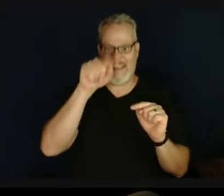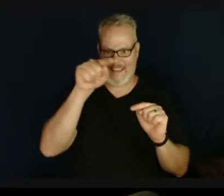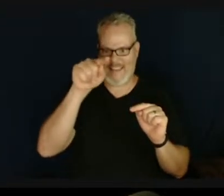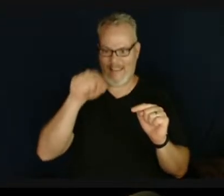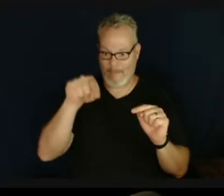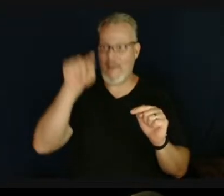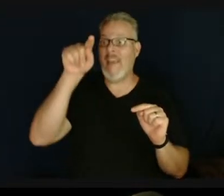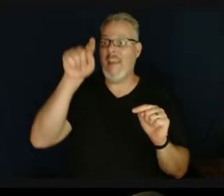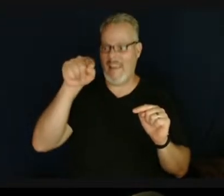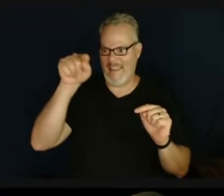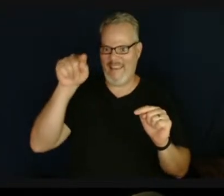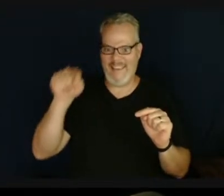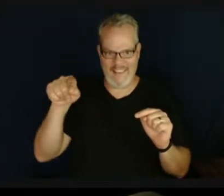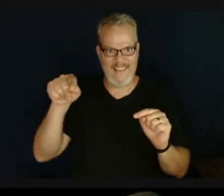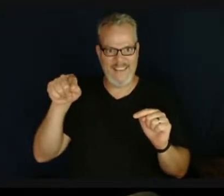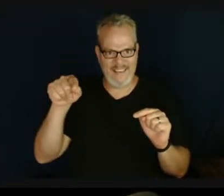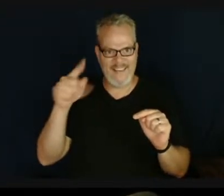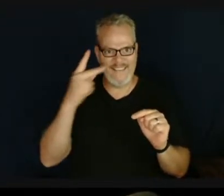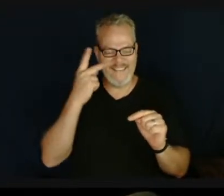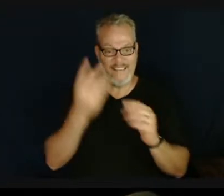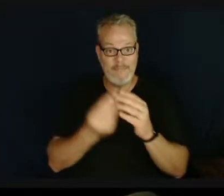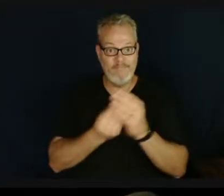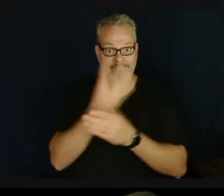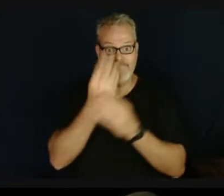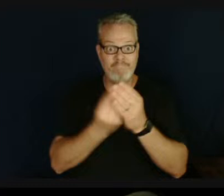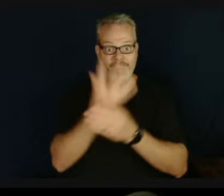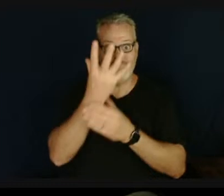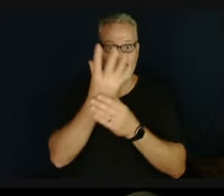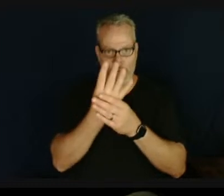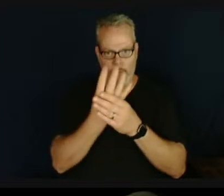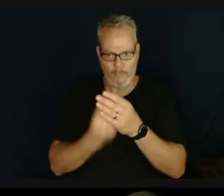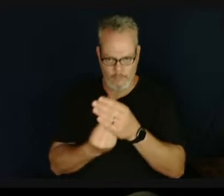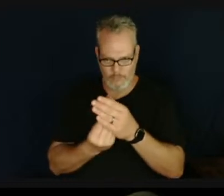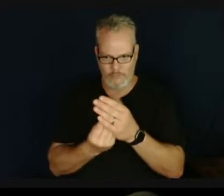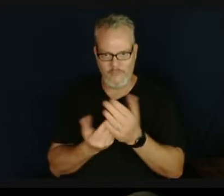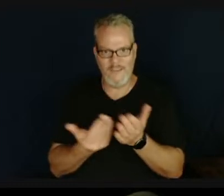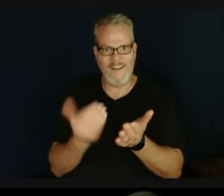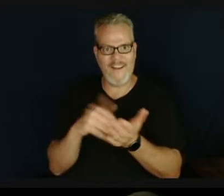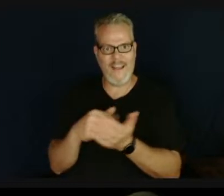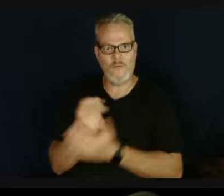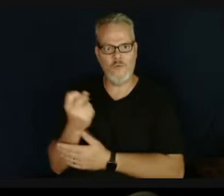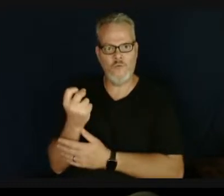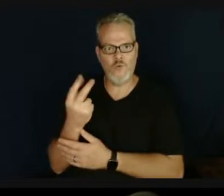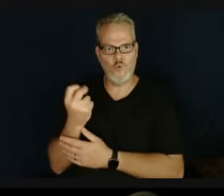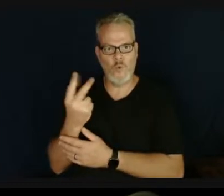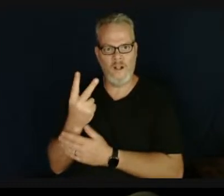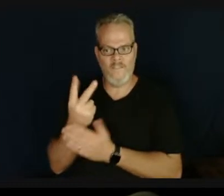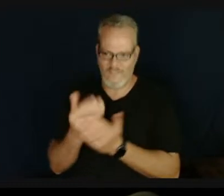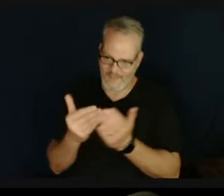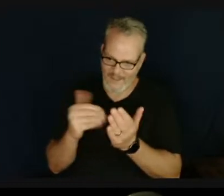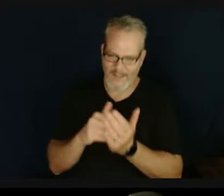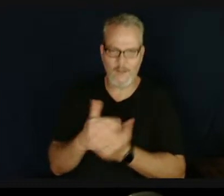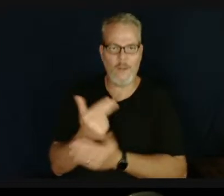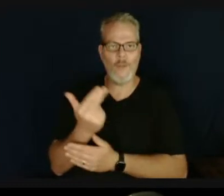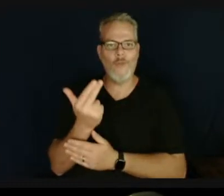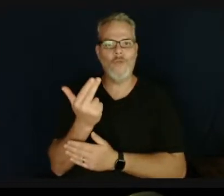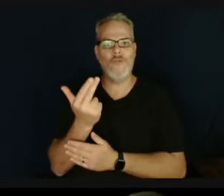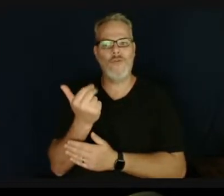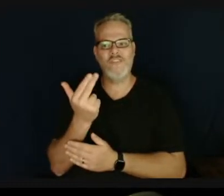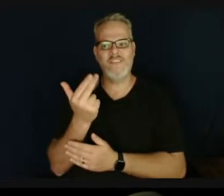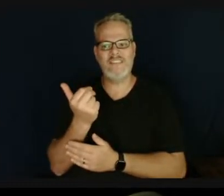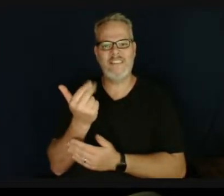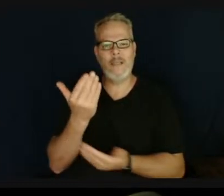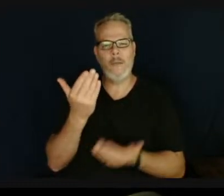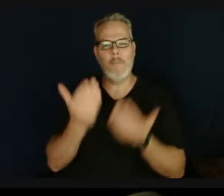Phase 11, a peak to start, and then dropping down. Phase 12, a peak to start, and dropping down. Phase 13, right? Maybe you have a